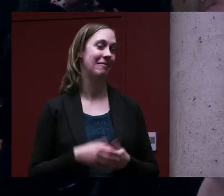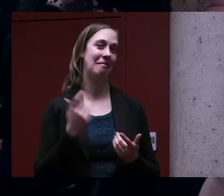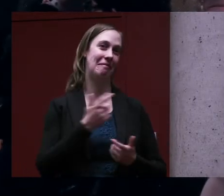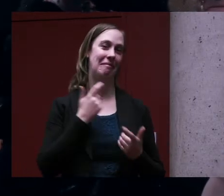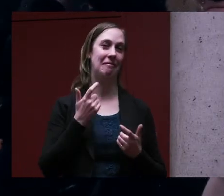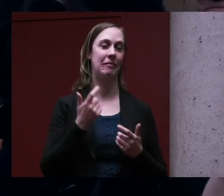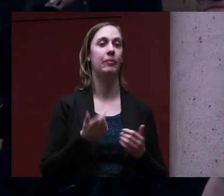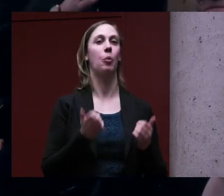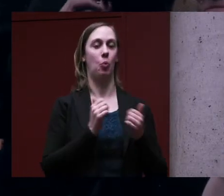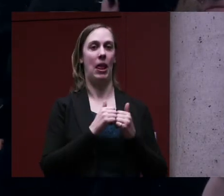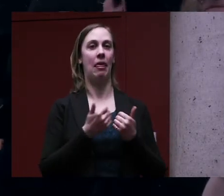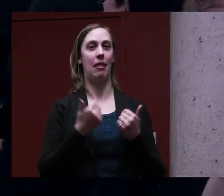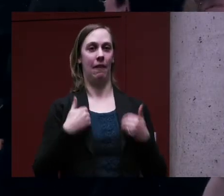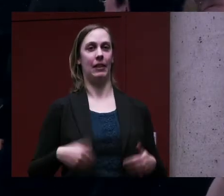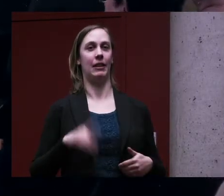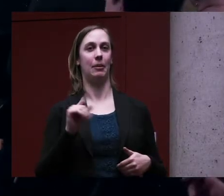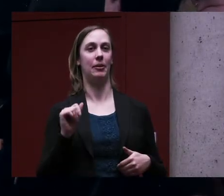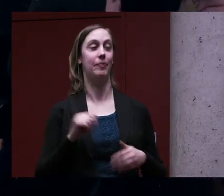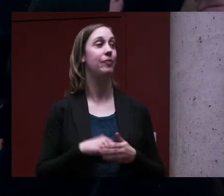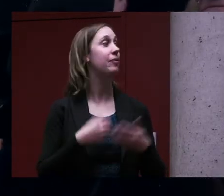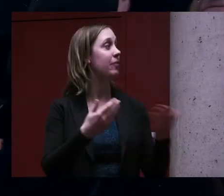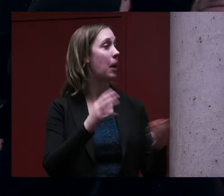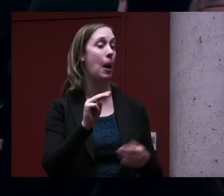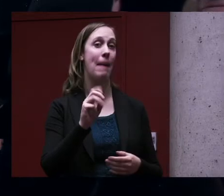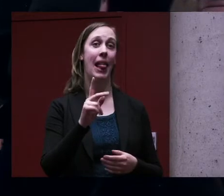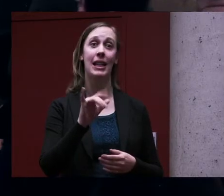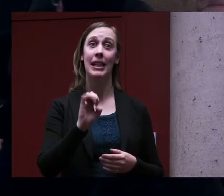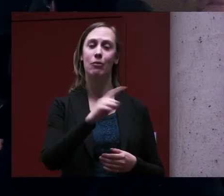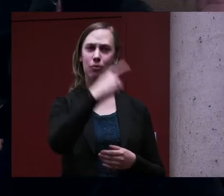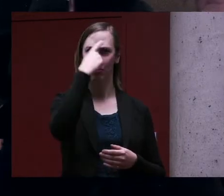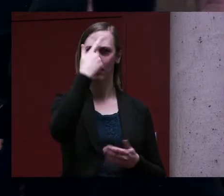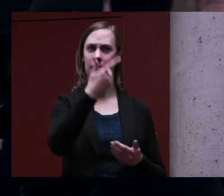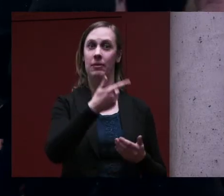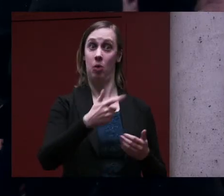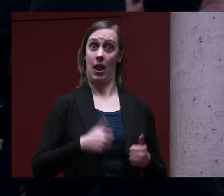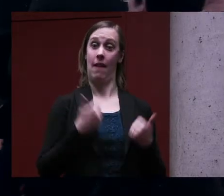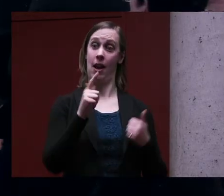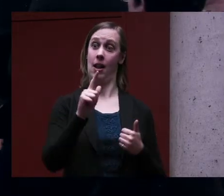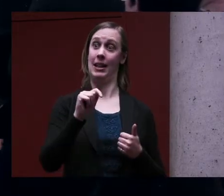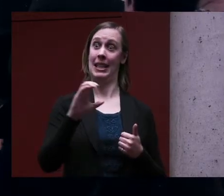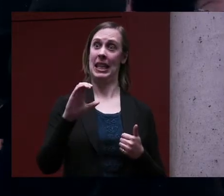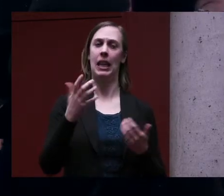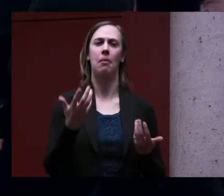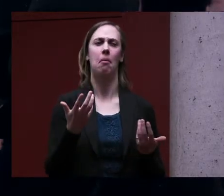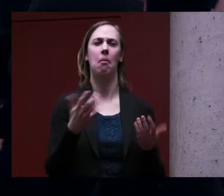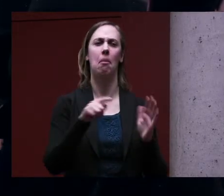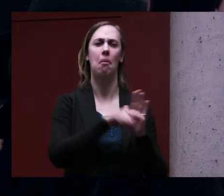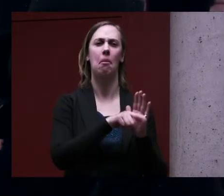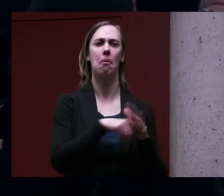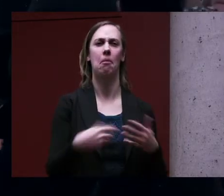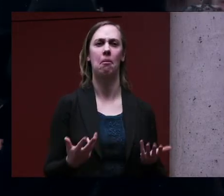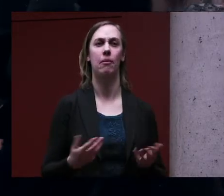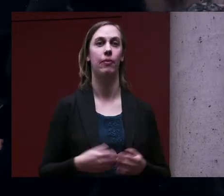with physical disabilities. So, Melanie, what do you feel are the drawbacks of living in a long-term care facility? Well,